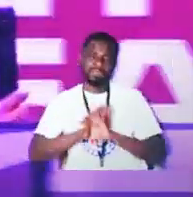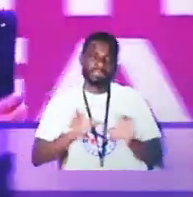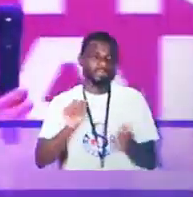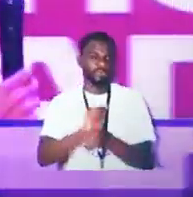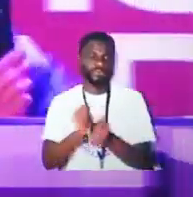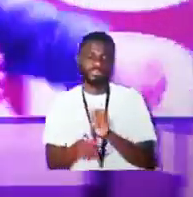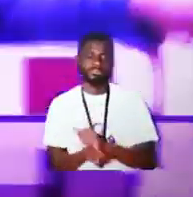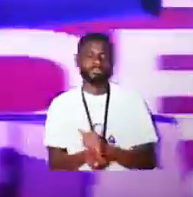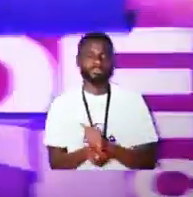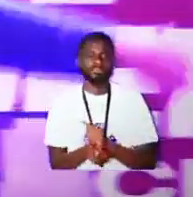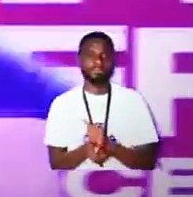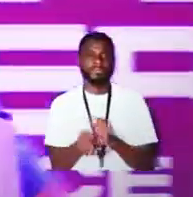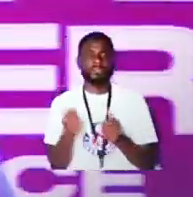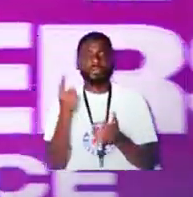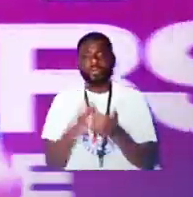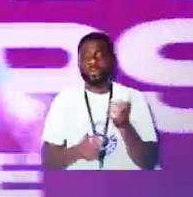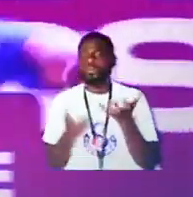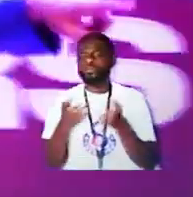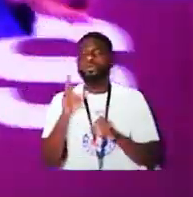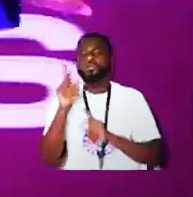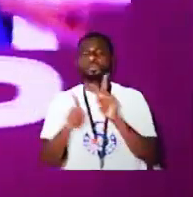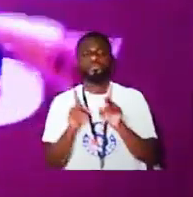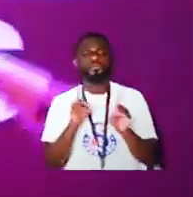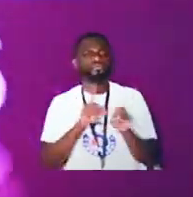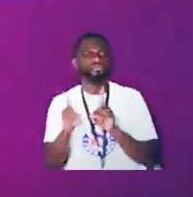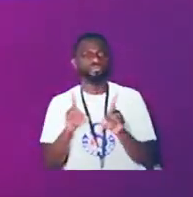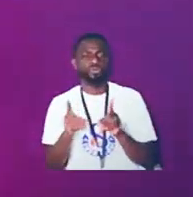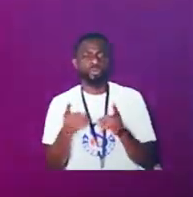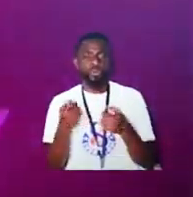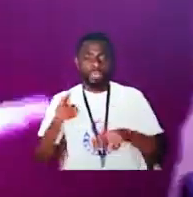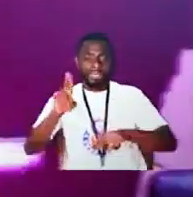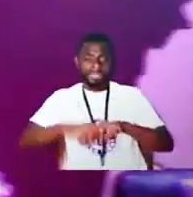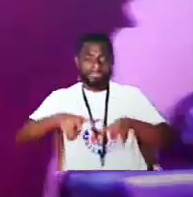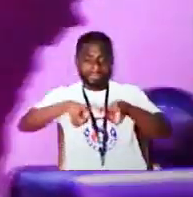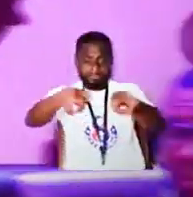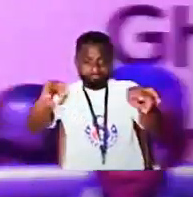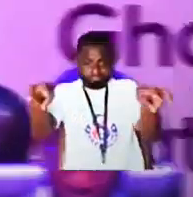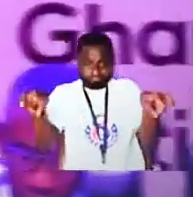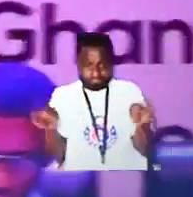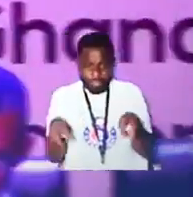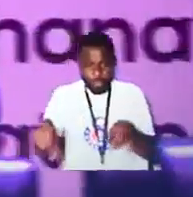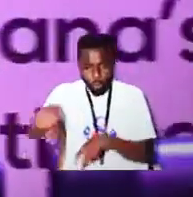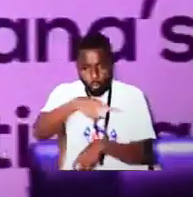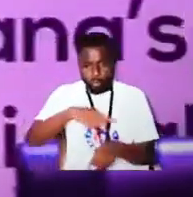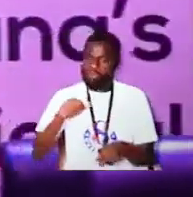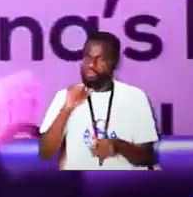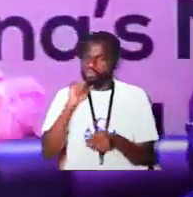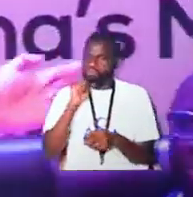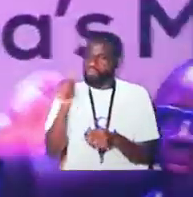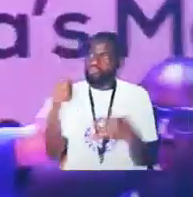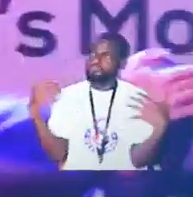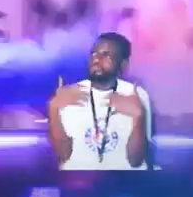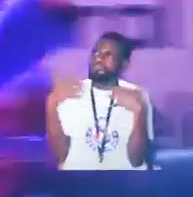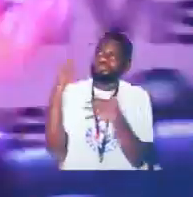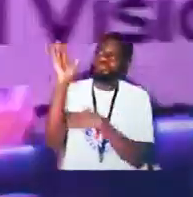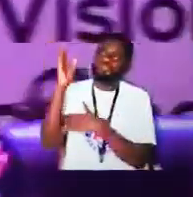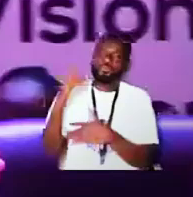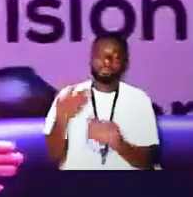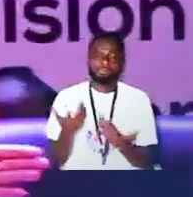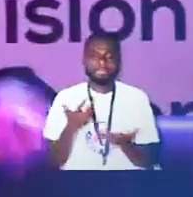to do when they sit at table and none of them fear Christ and they don't know God? They will endorse